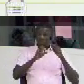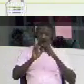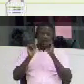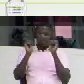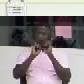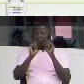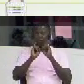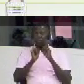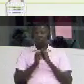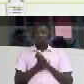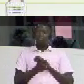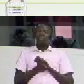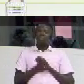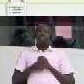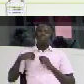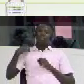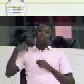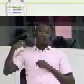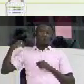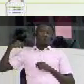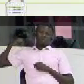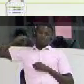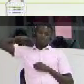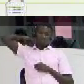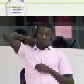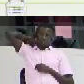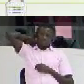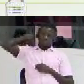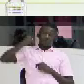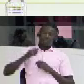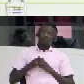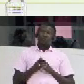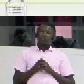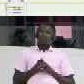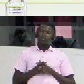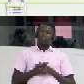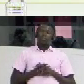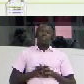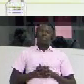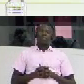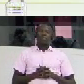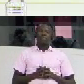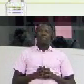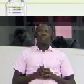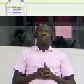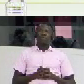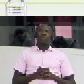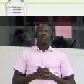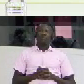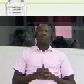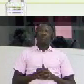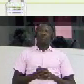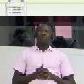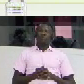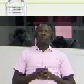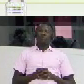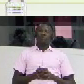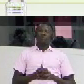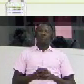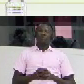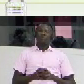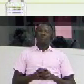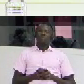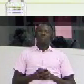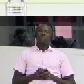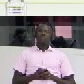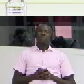anything. wax ngay tamit ne ñëw nañ sa office yow ci sa boppa nga bàyyi leen ñu dugga seet li ñoo seet waaye gisuñ dara liñ doon